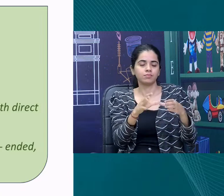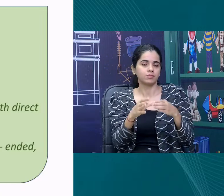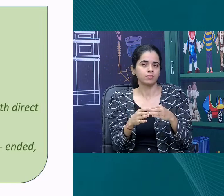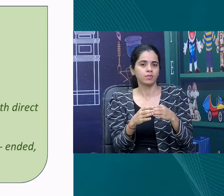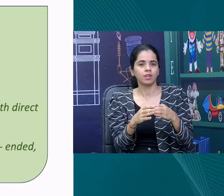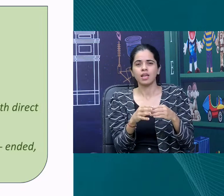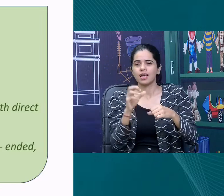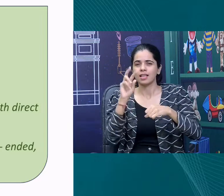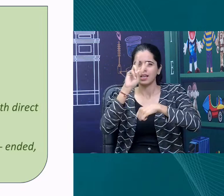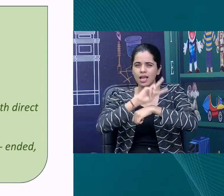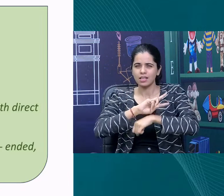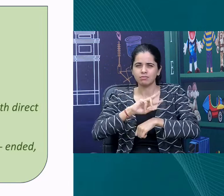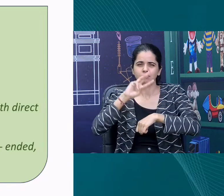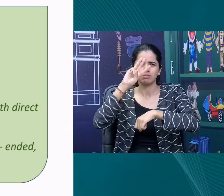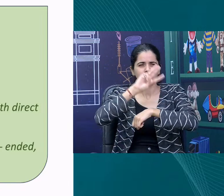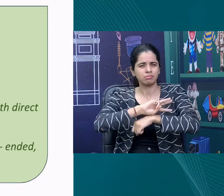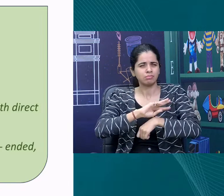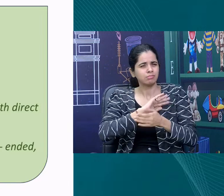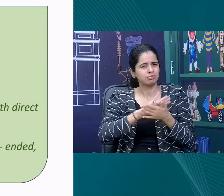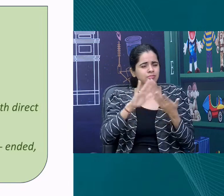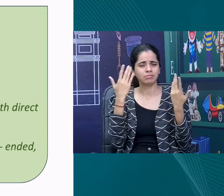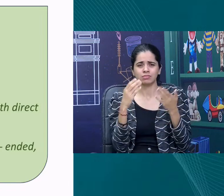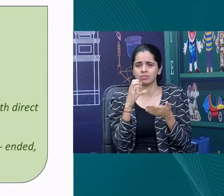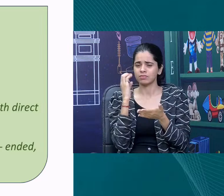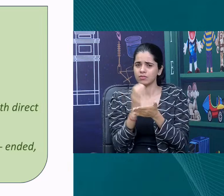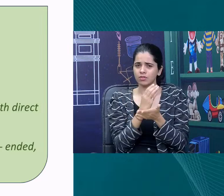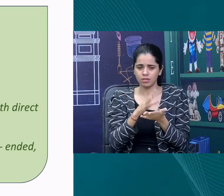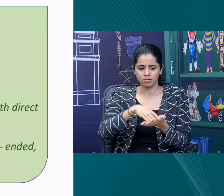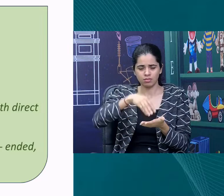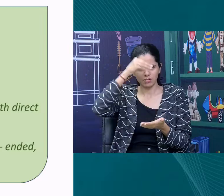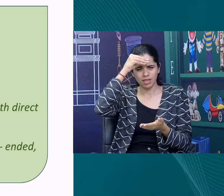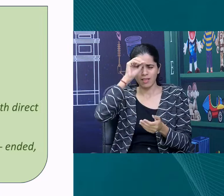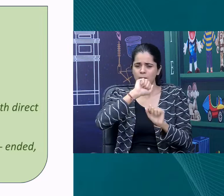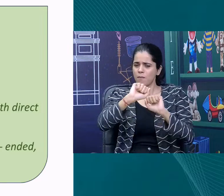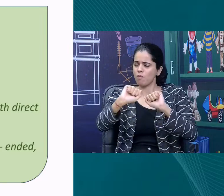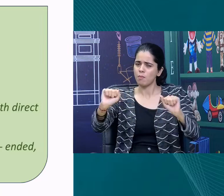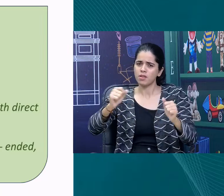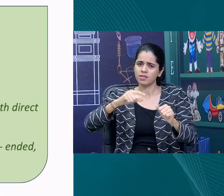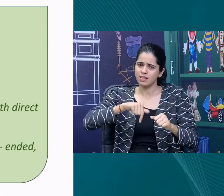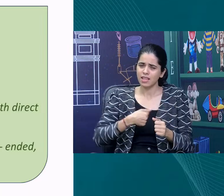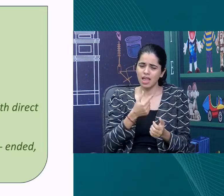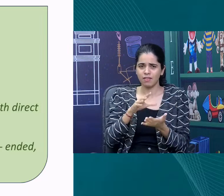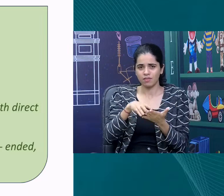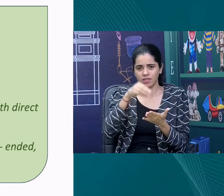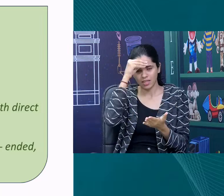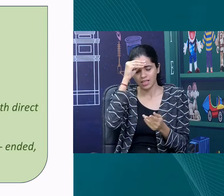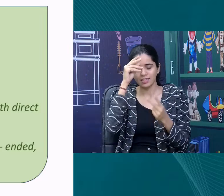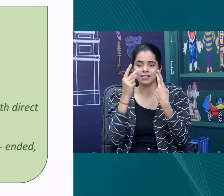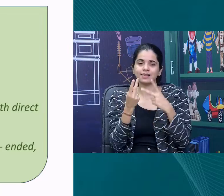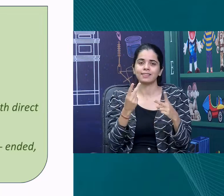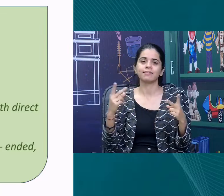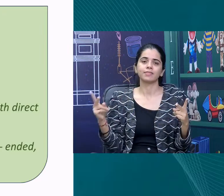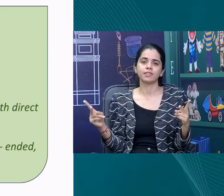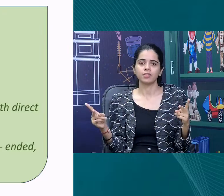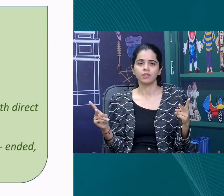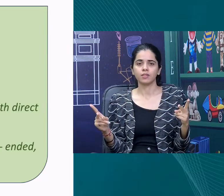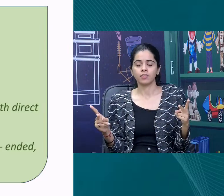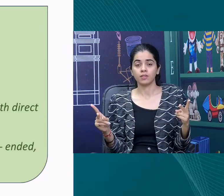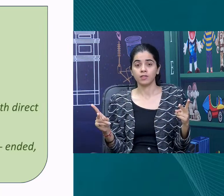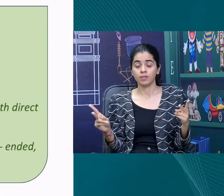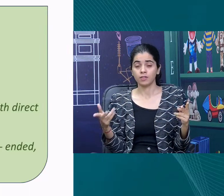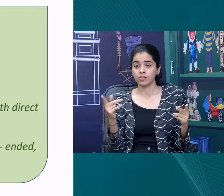class. She didn't touch the textbook. She didn't go to the board. Children learned on their own. That is a differentiated classroom.